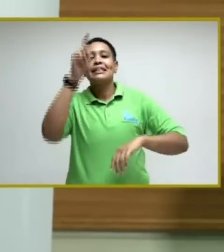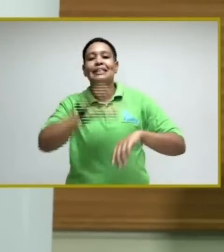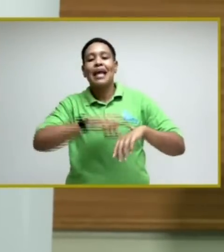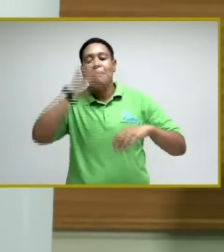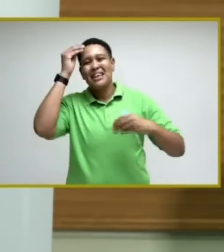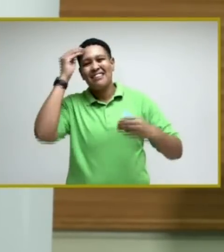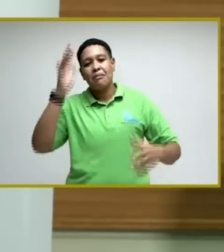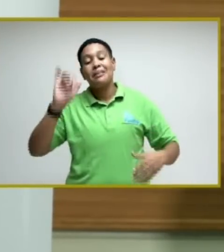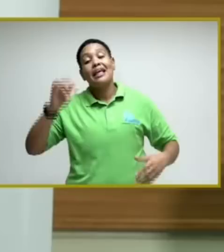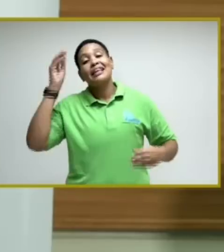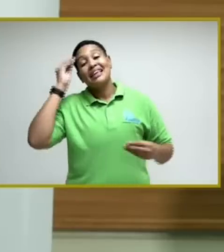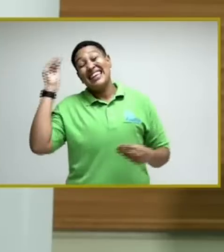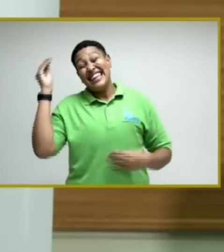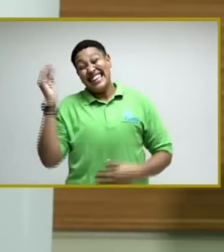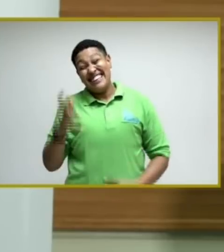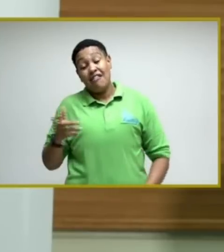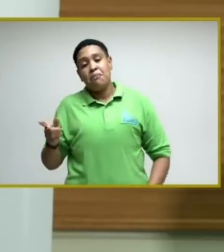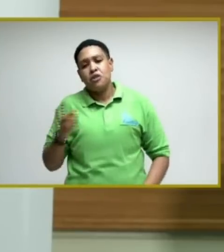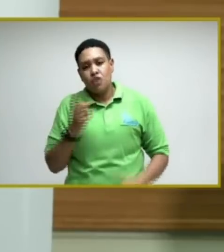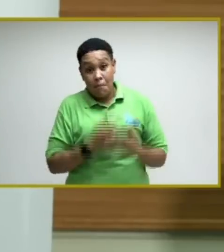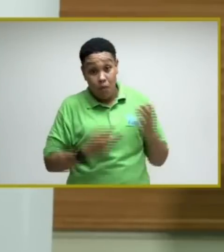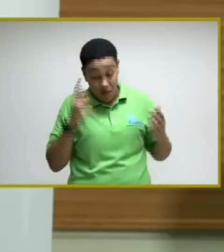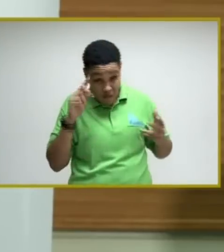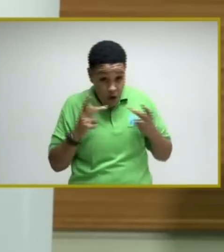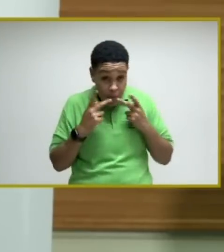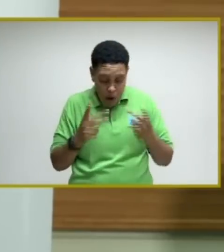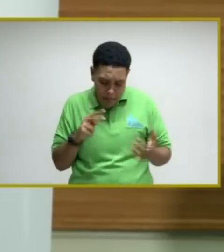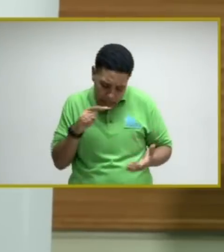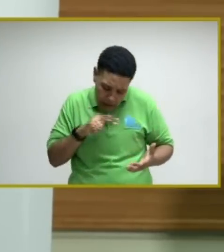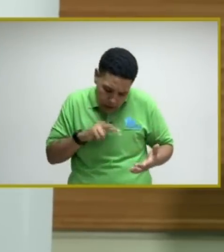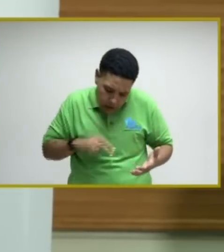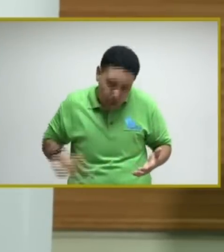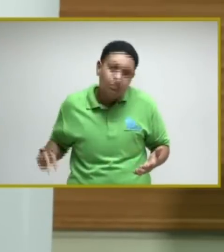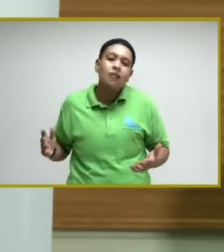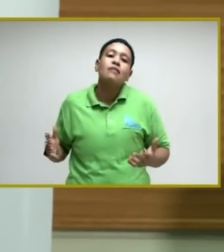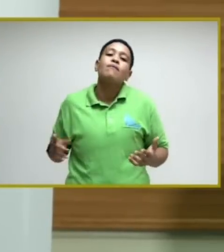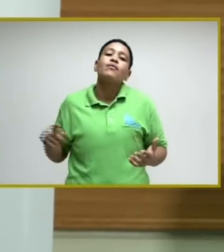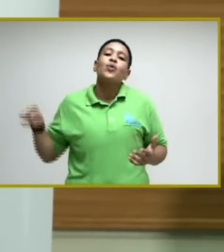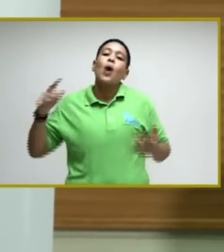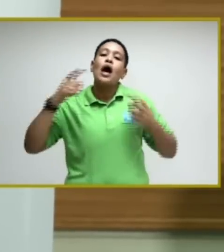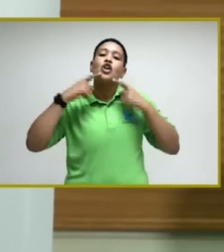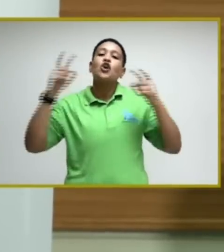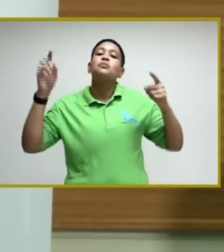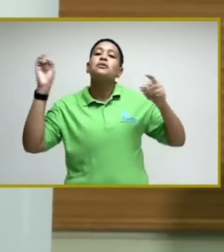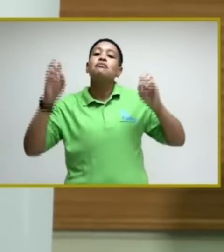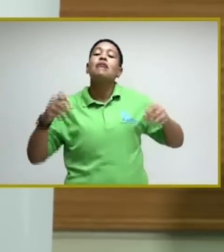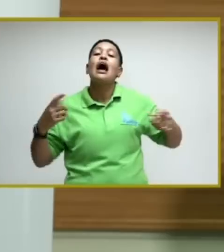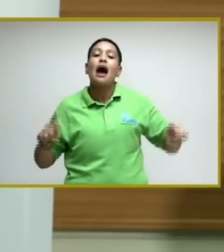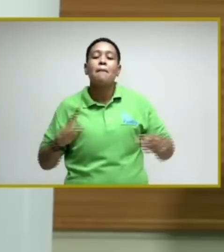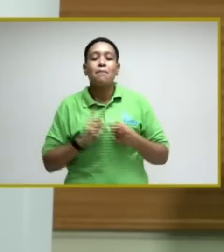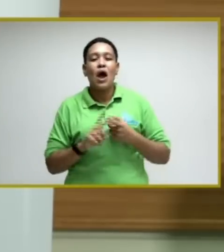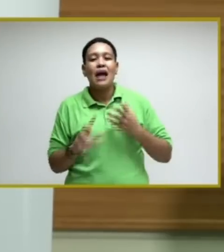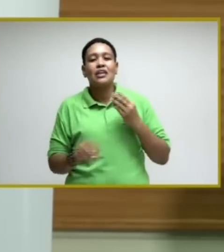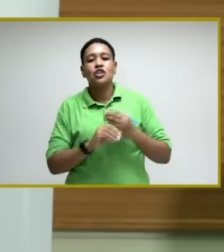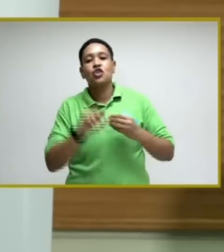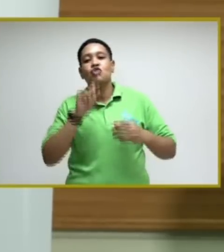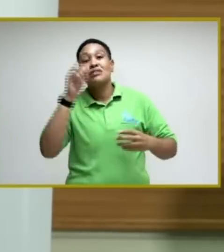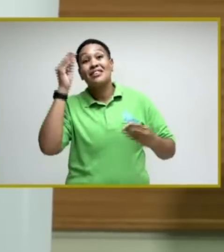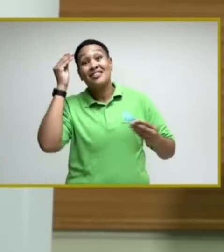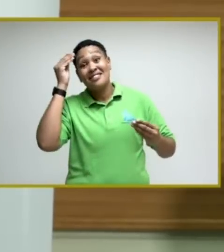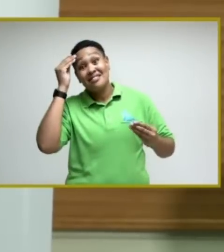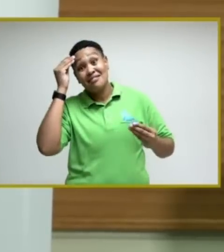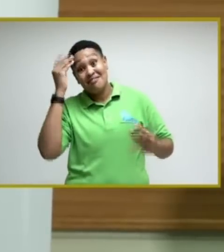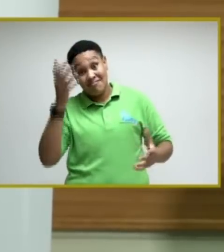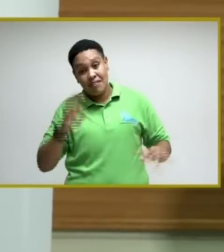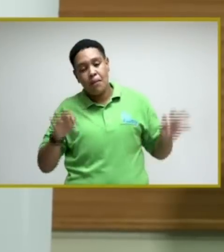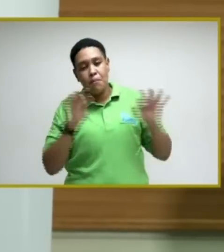information, and that information is both for public consumption, those announcements that have been made, but it's also very importantly for planning. So